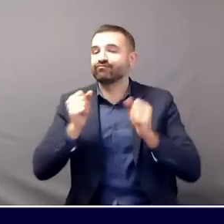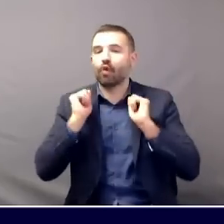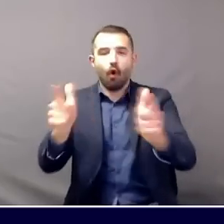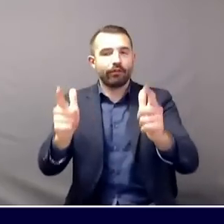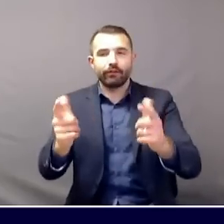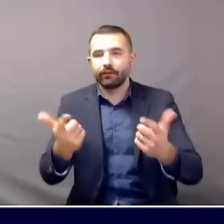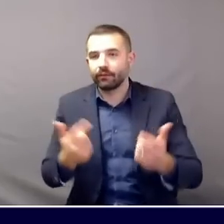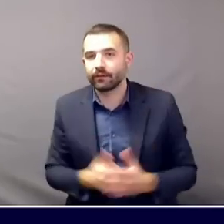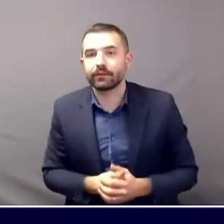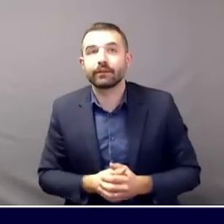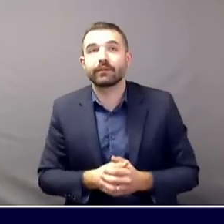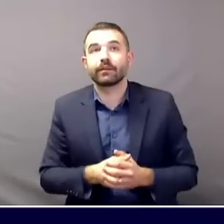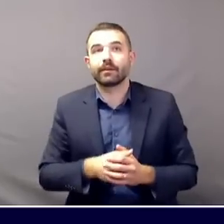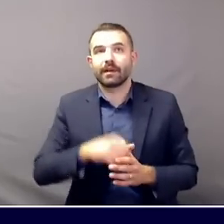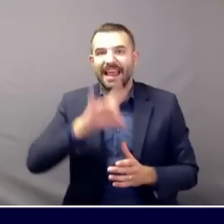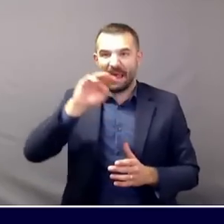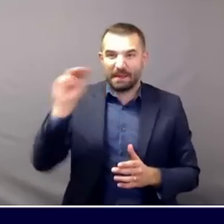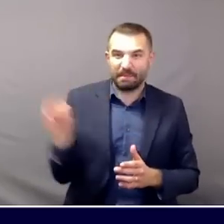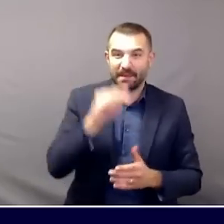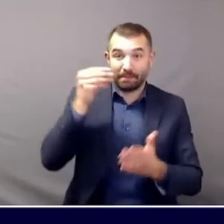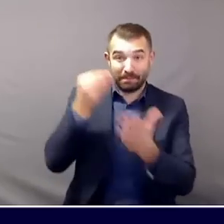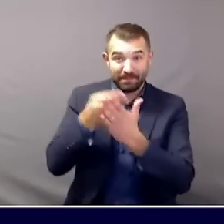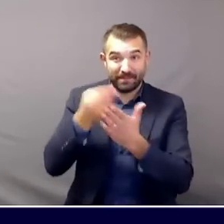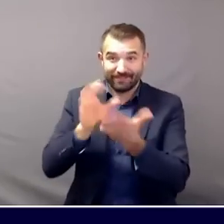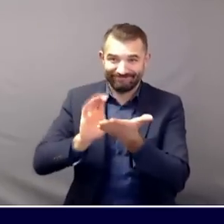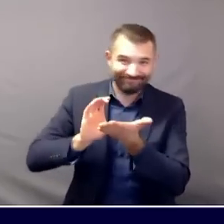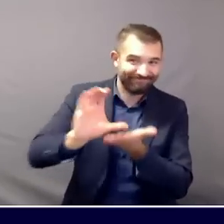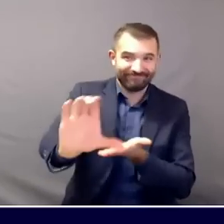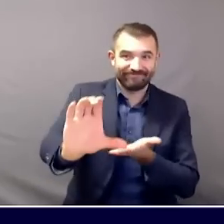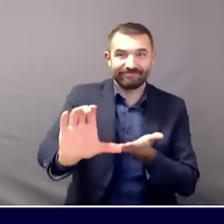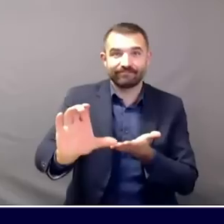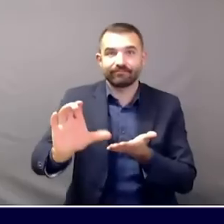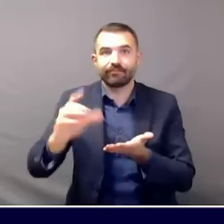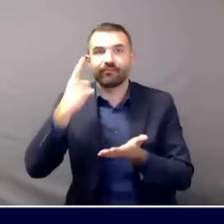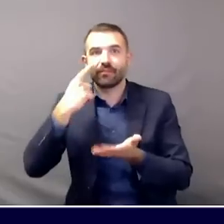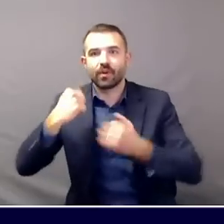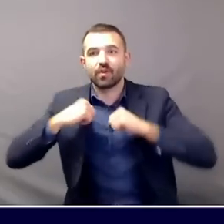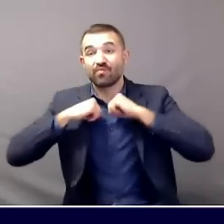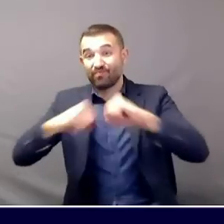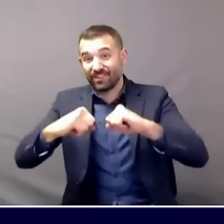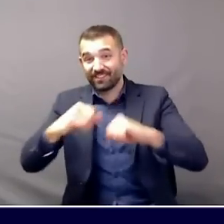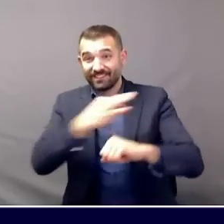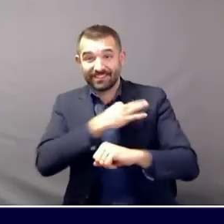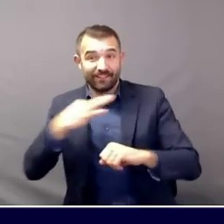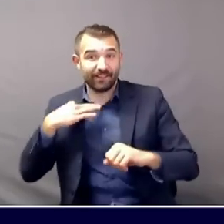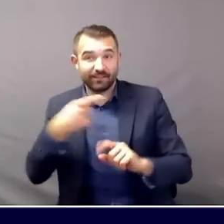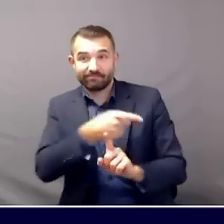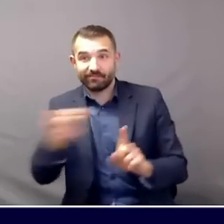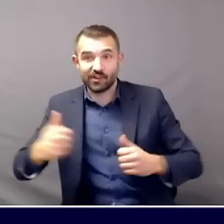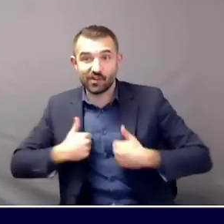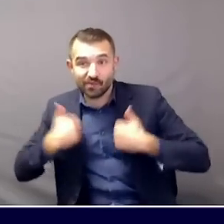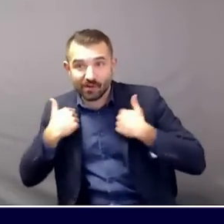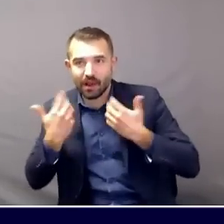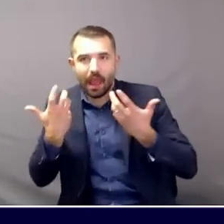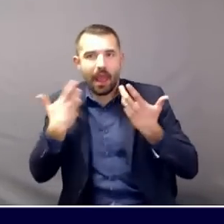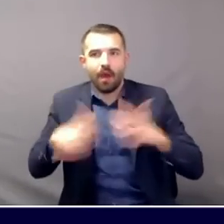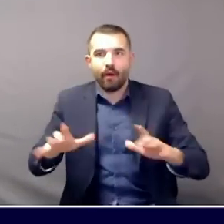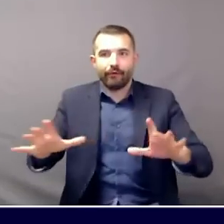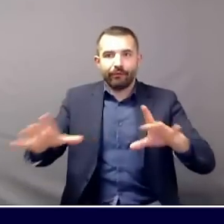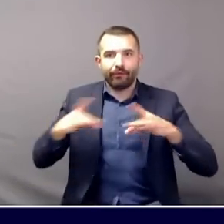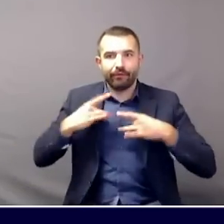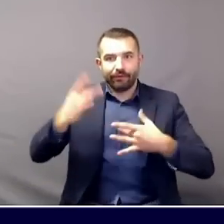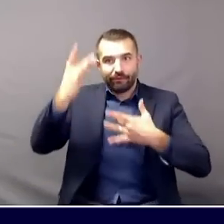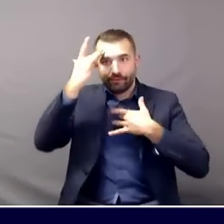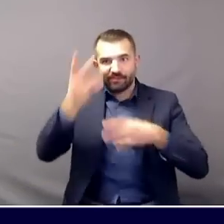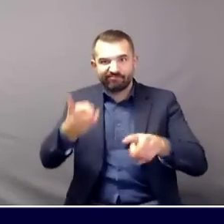from the silent spread of this deadly disease. We are also announcing that all nursing facilities in Maine now have